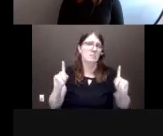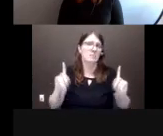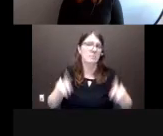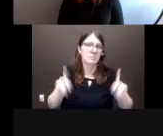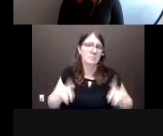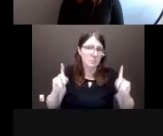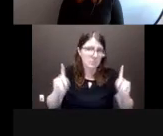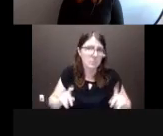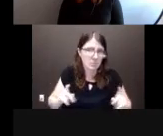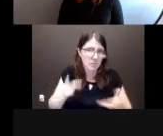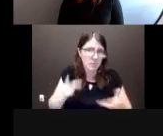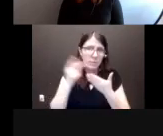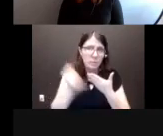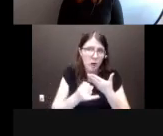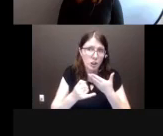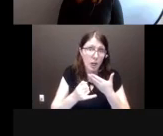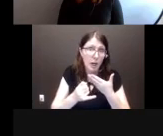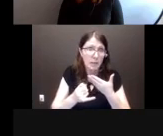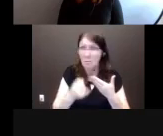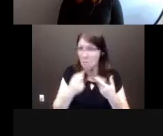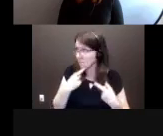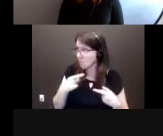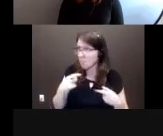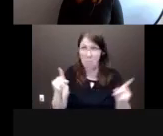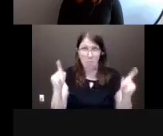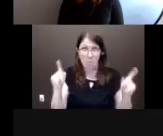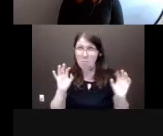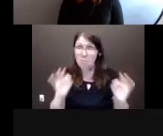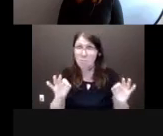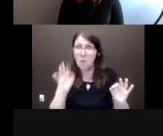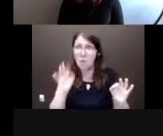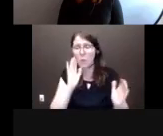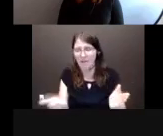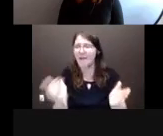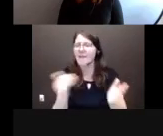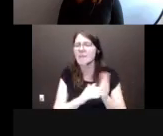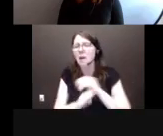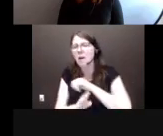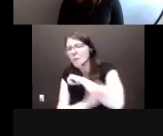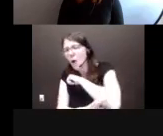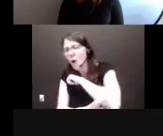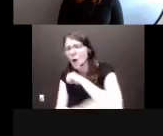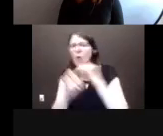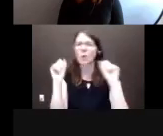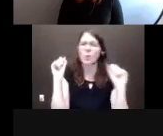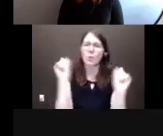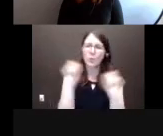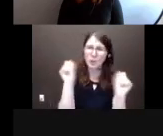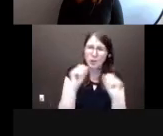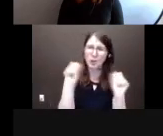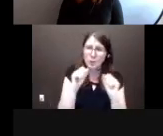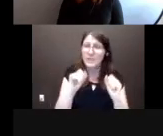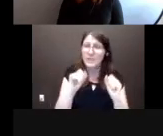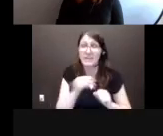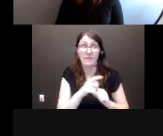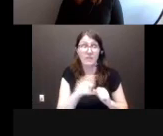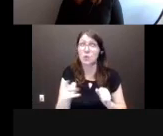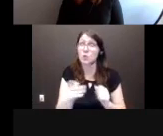again at a time that's not so summery. So just get in touch with me and I'll tell you more about the project,